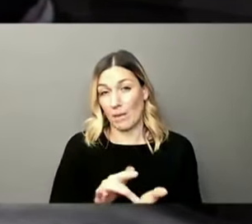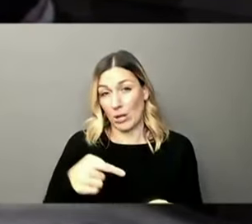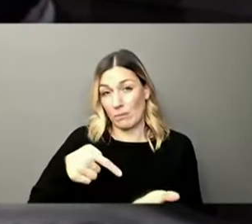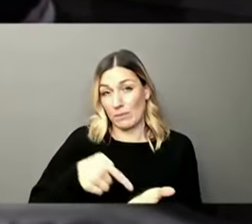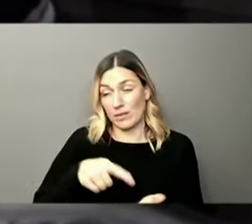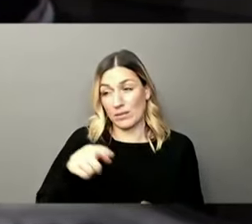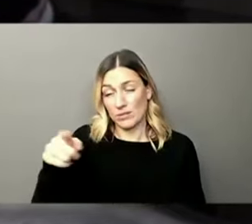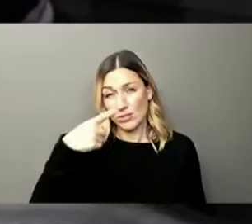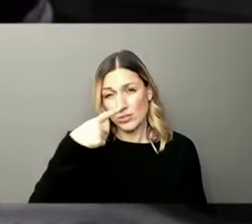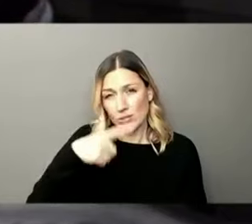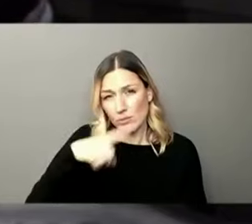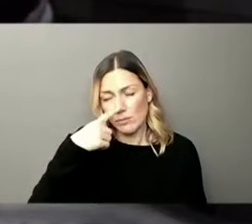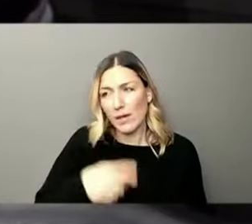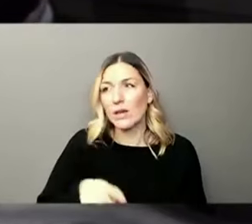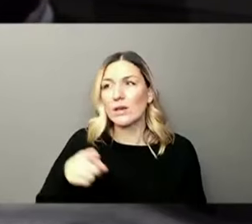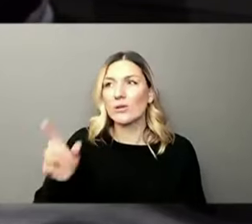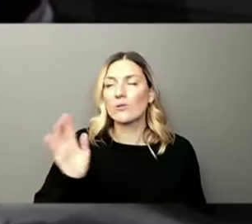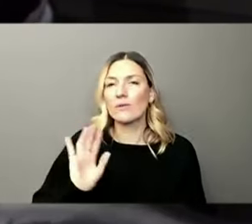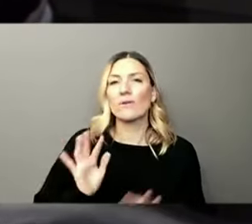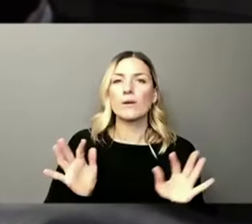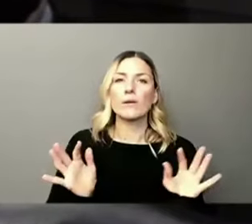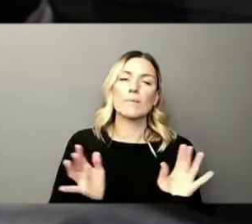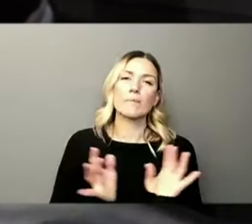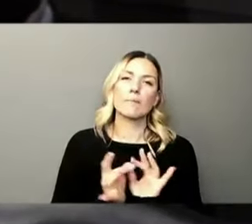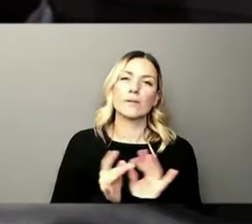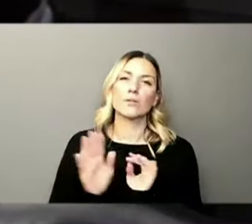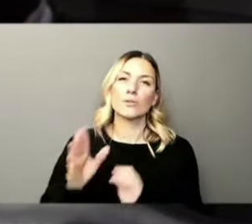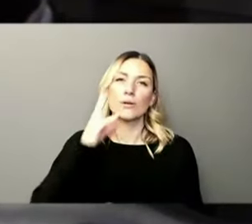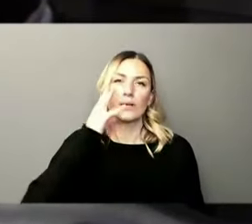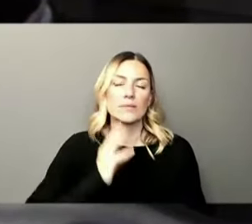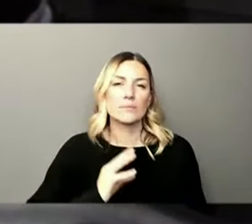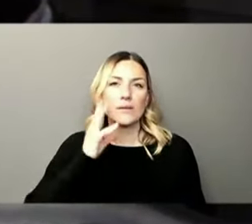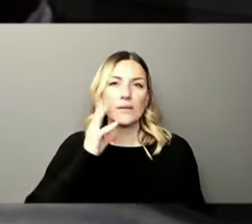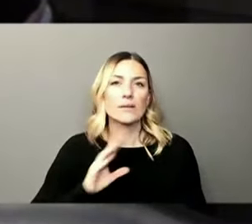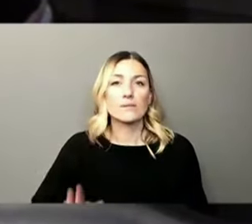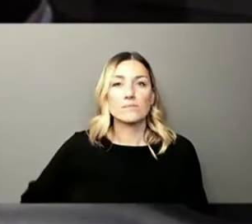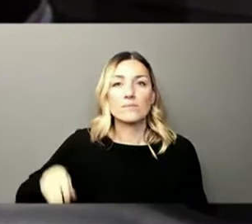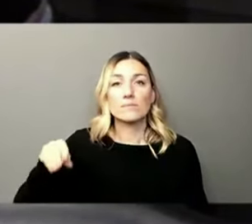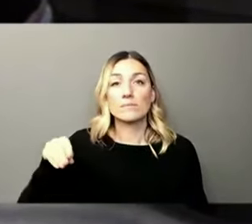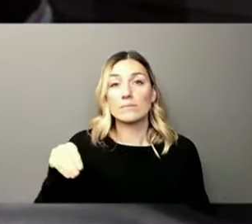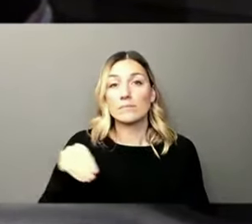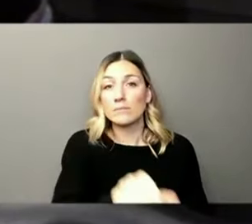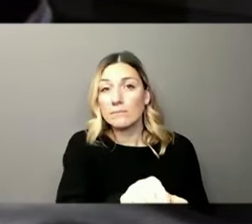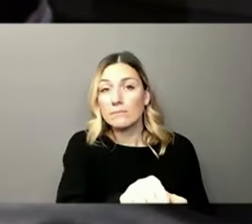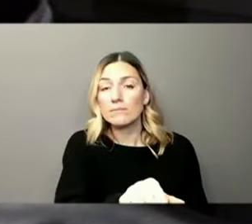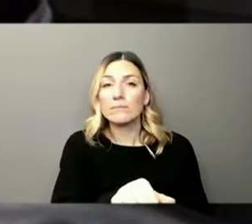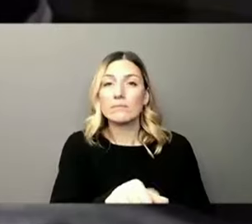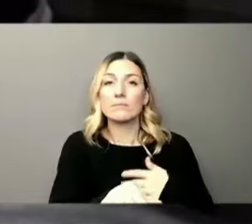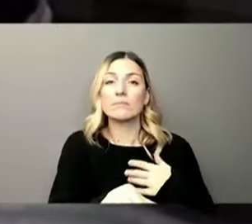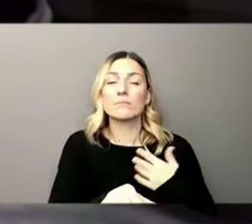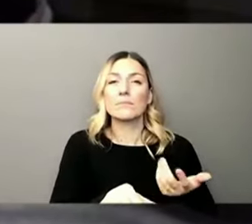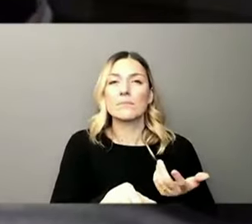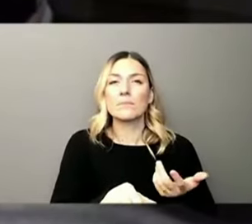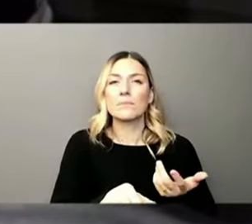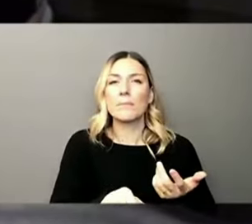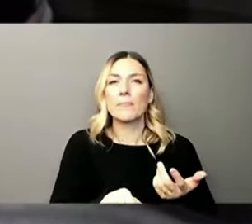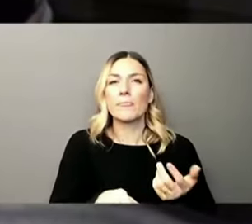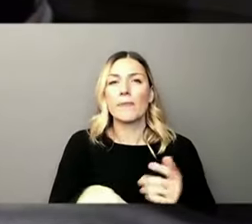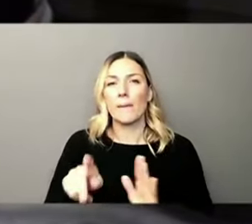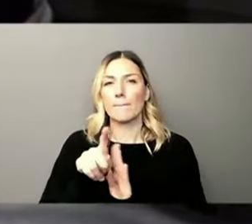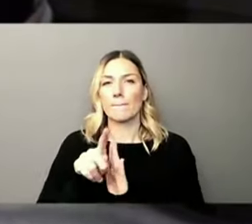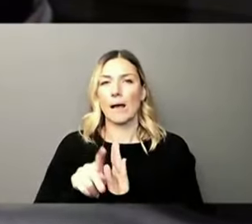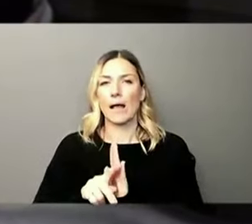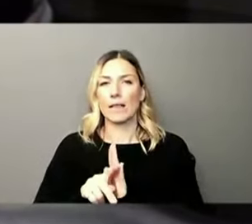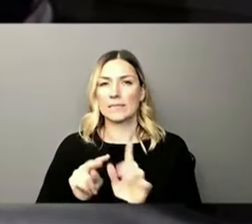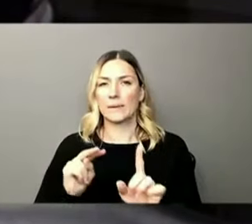talked about your experience and the out-of-pocket payments you've needed to make, but from a policy perspective,